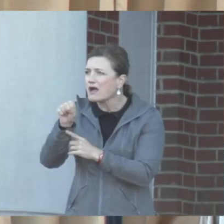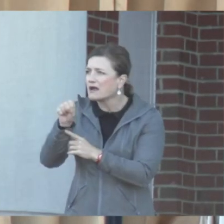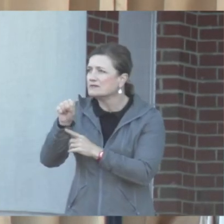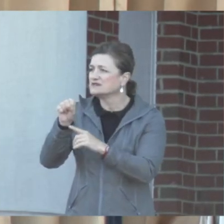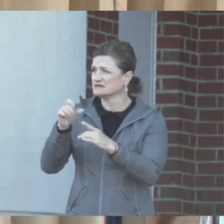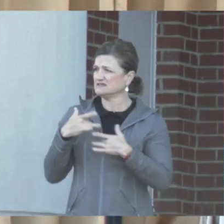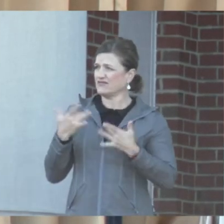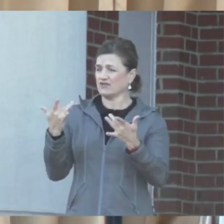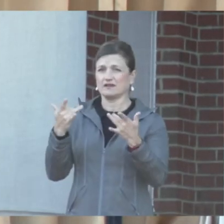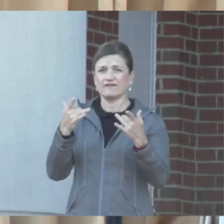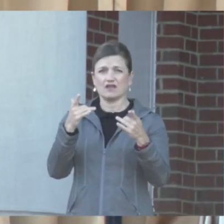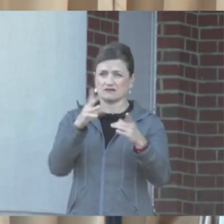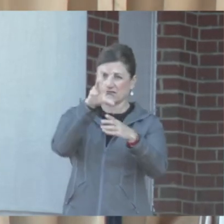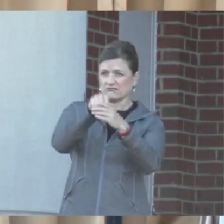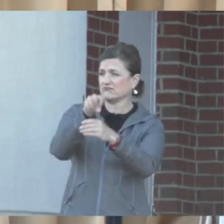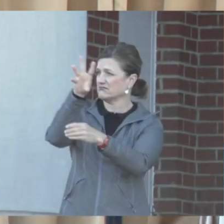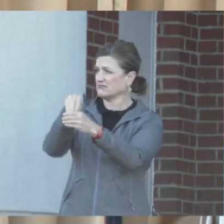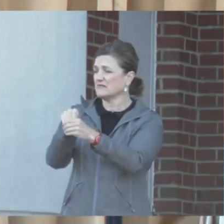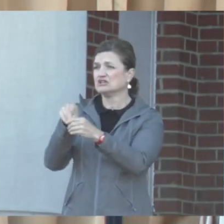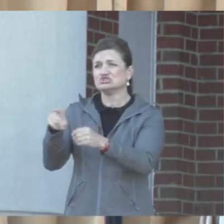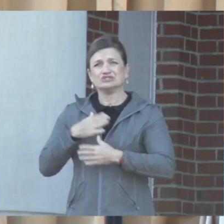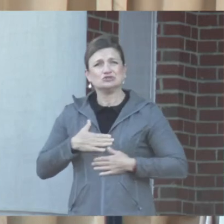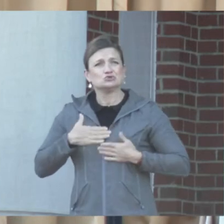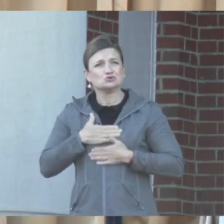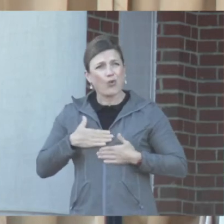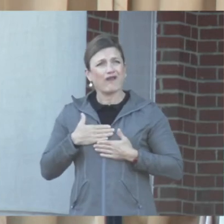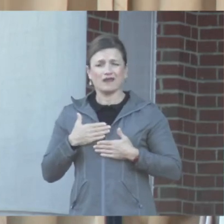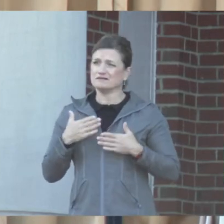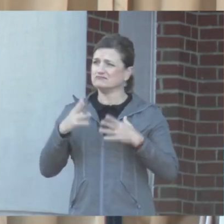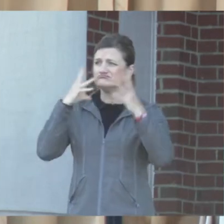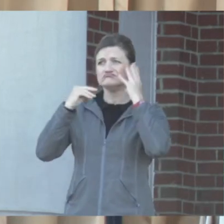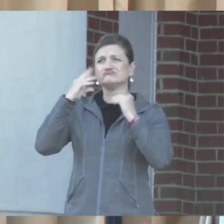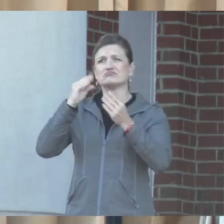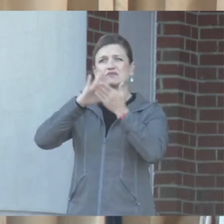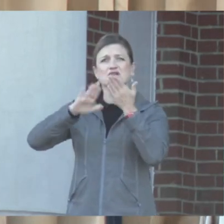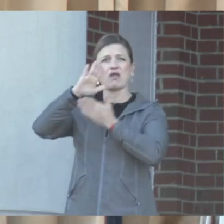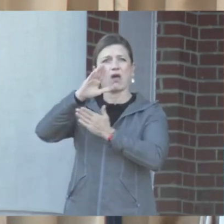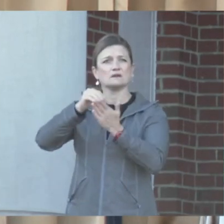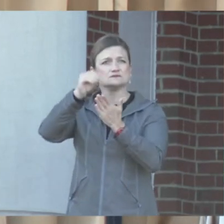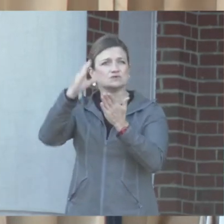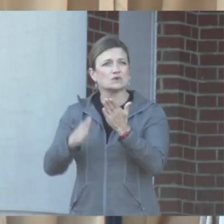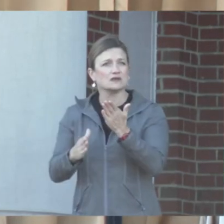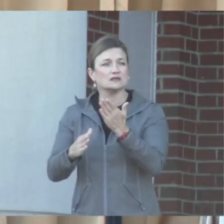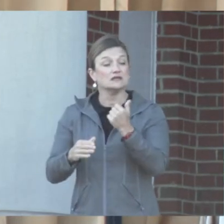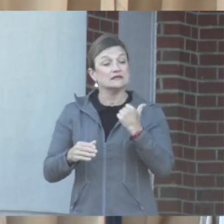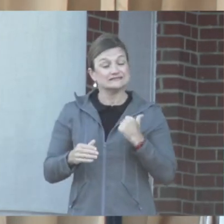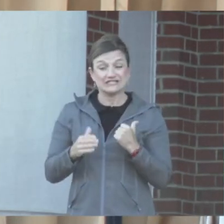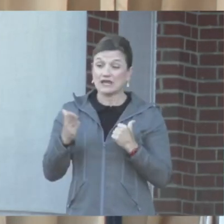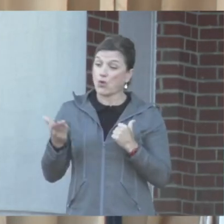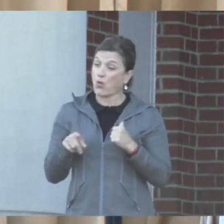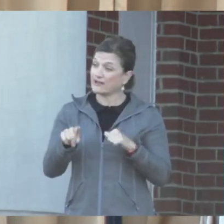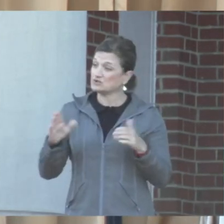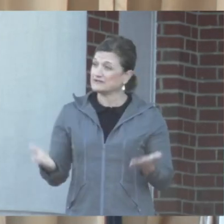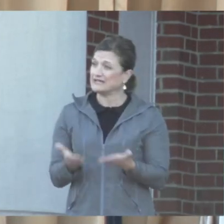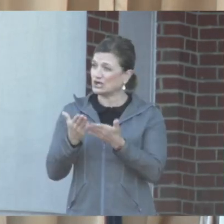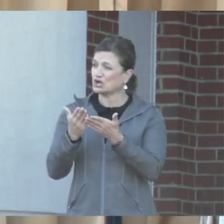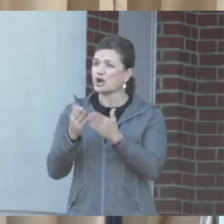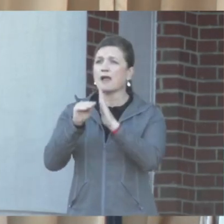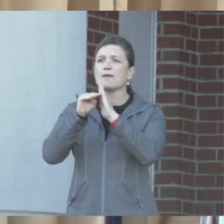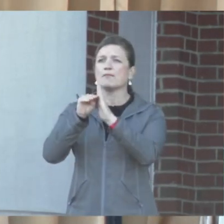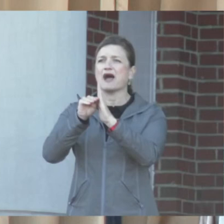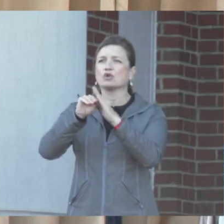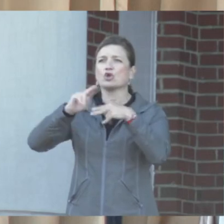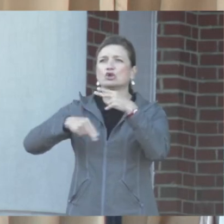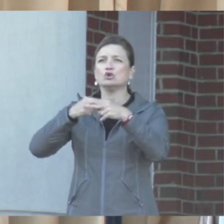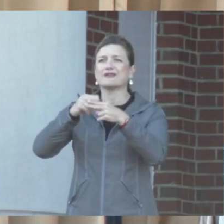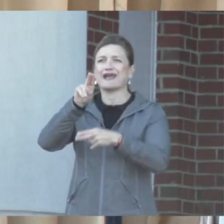student events, and just enjoy being a college student. While at Central Piedmont, Emma was a member of Model United